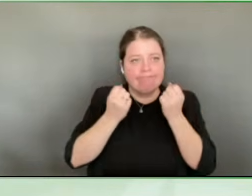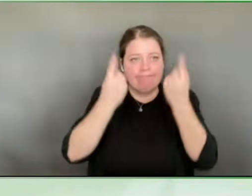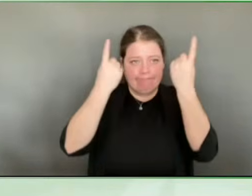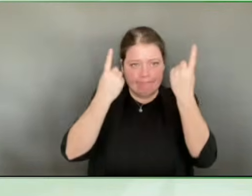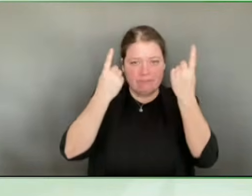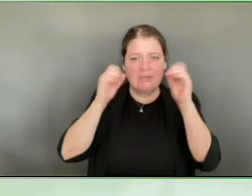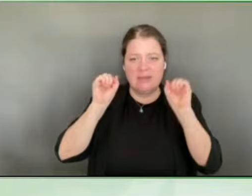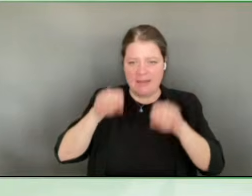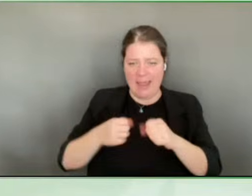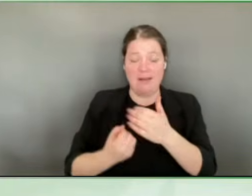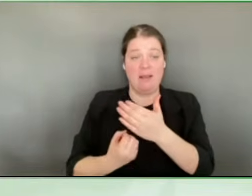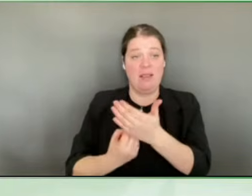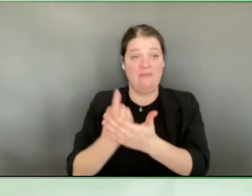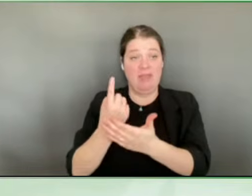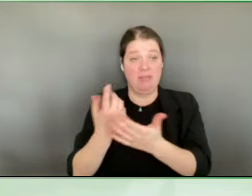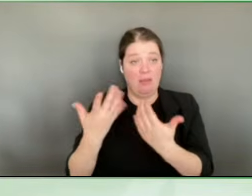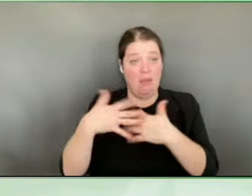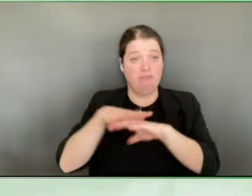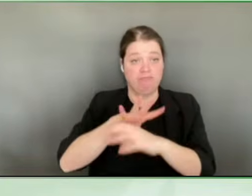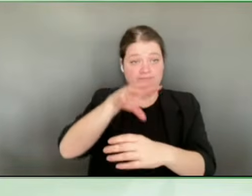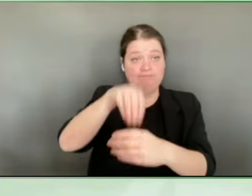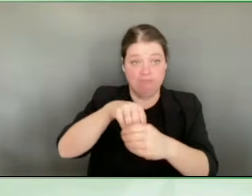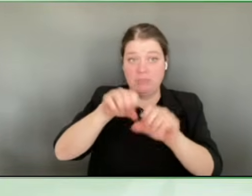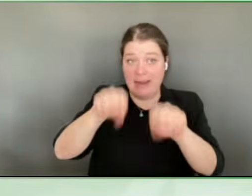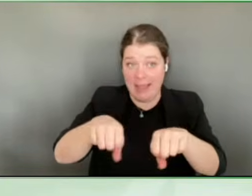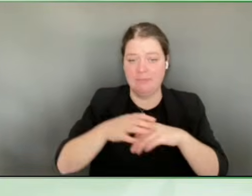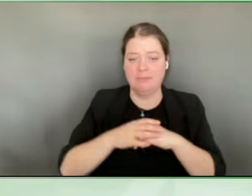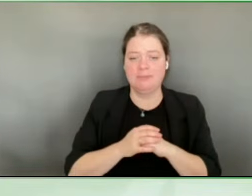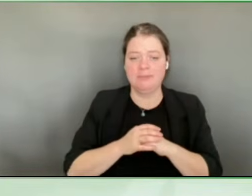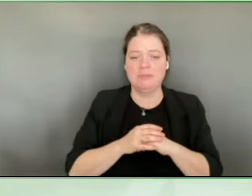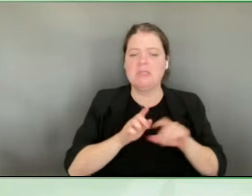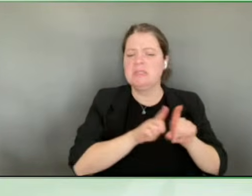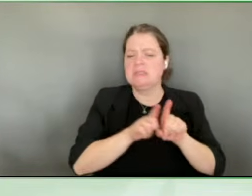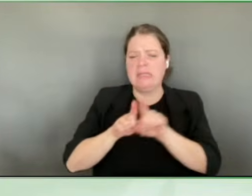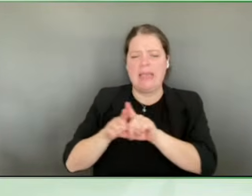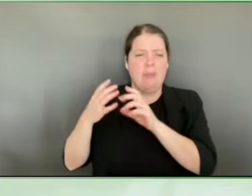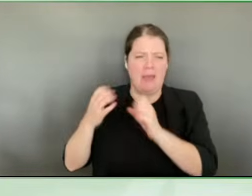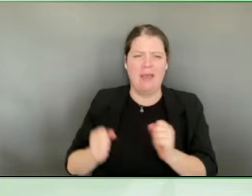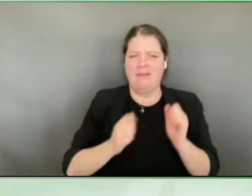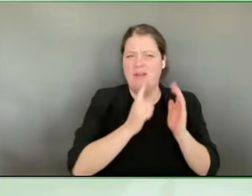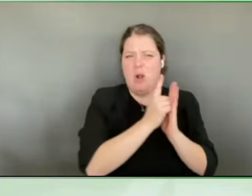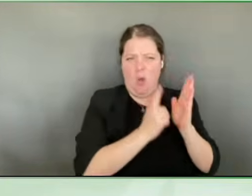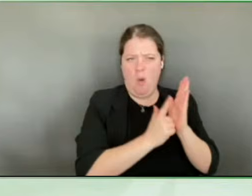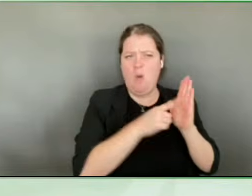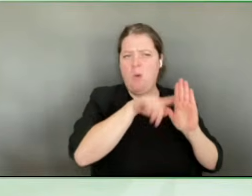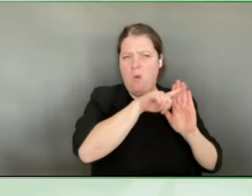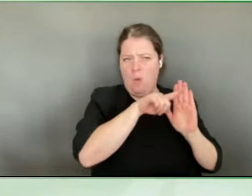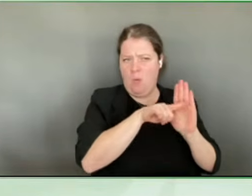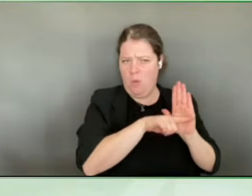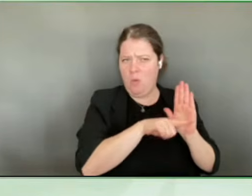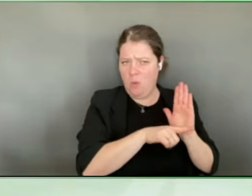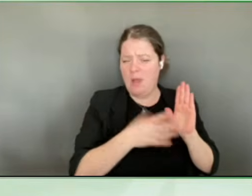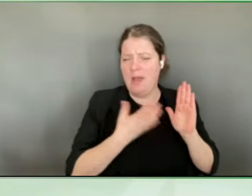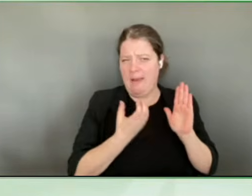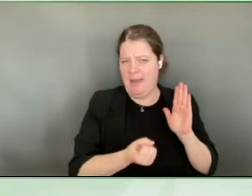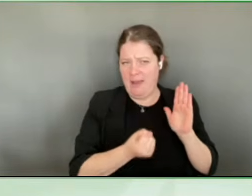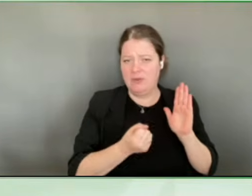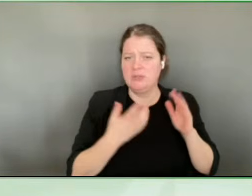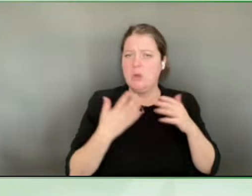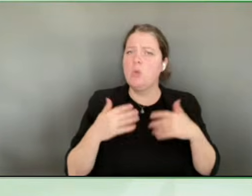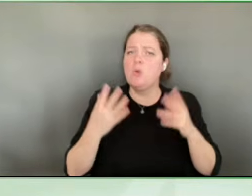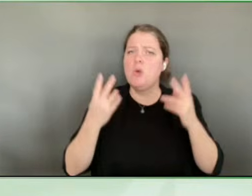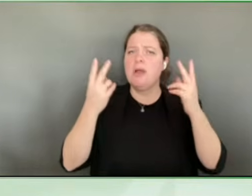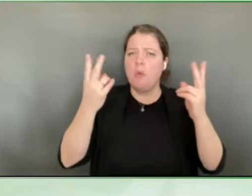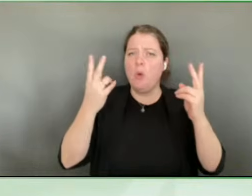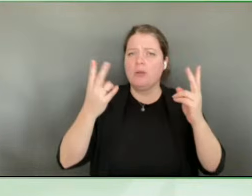there's laws as well, so it's really important that we make those changes that help everyone